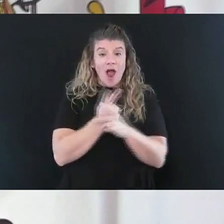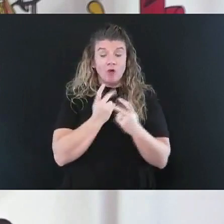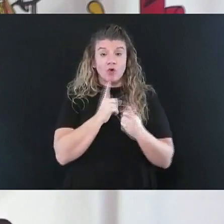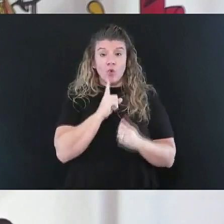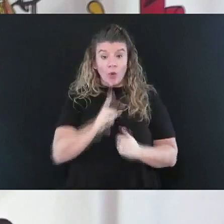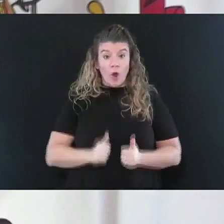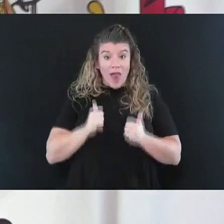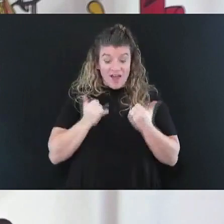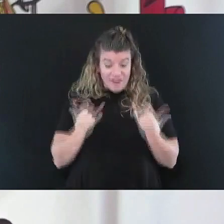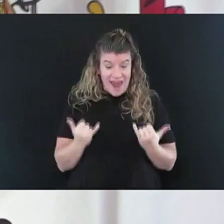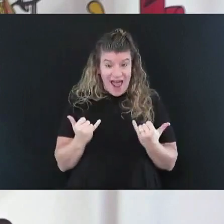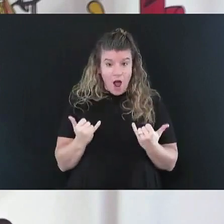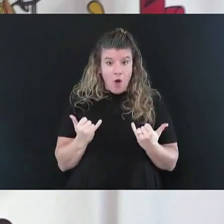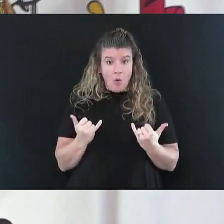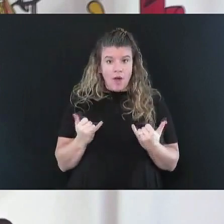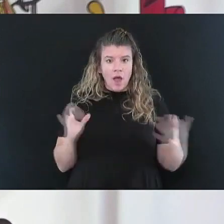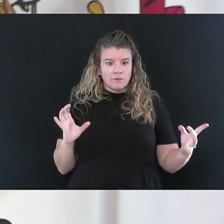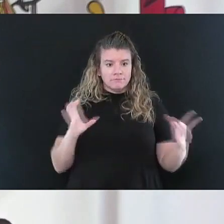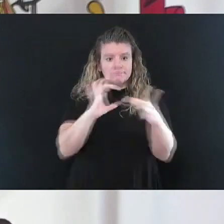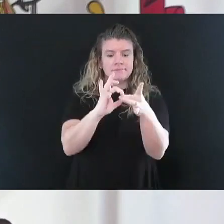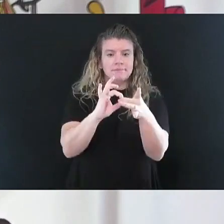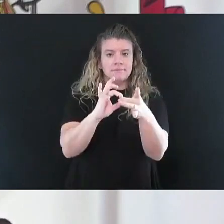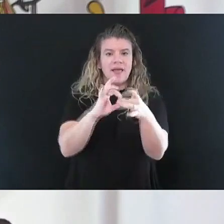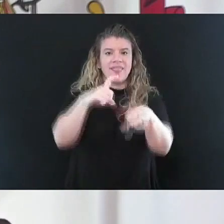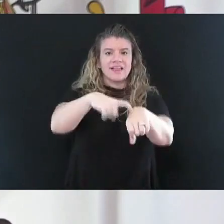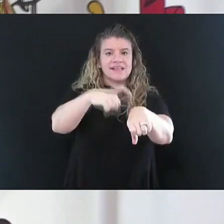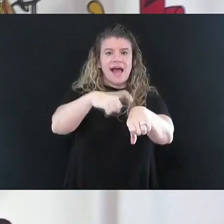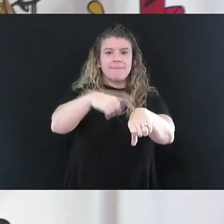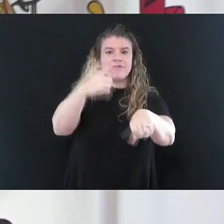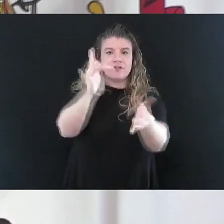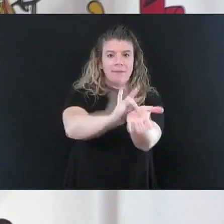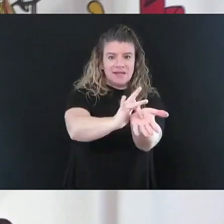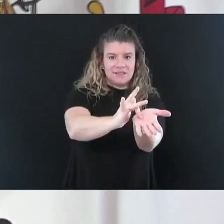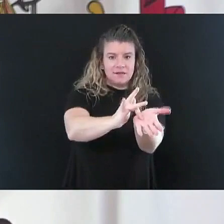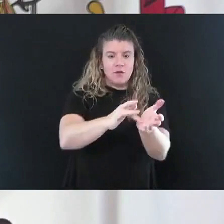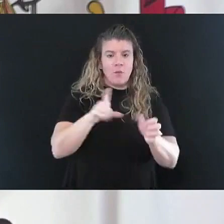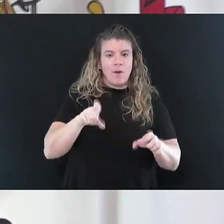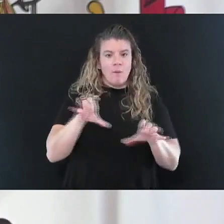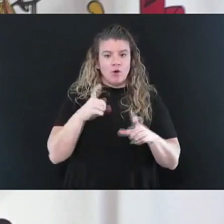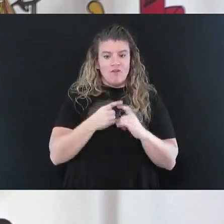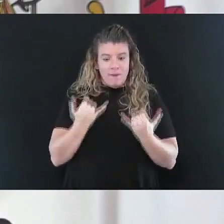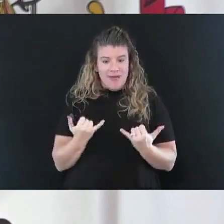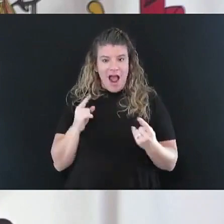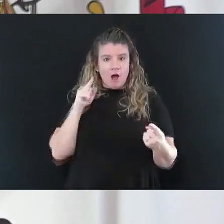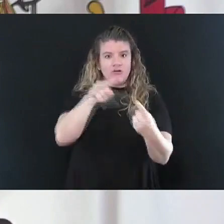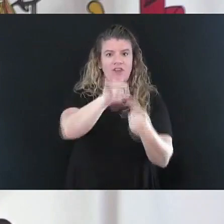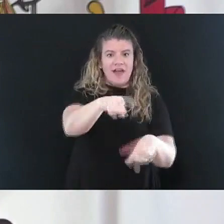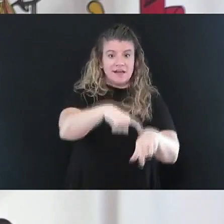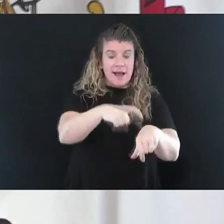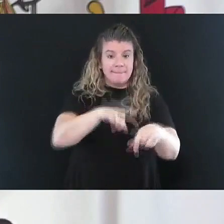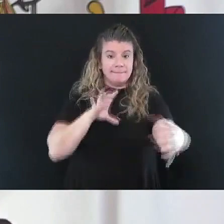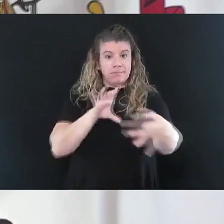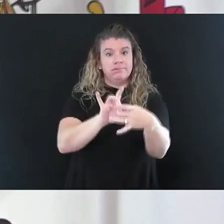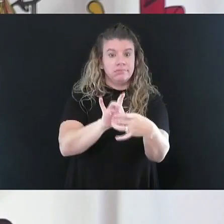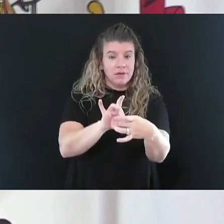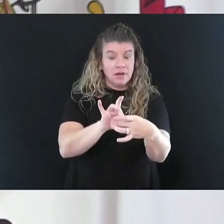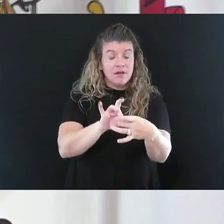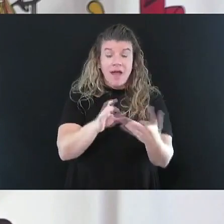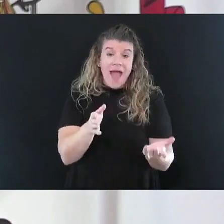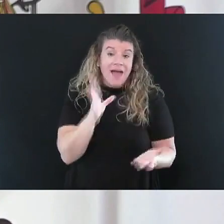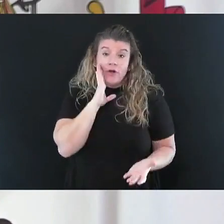everybody vaccinated? How do we bridge ourselves from here to there? And there will be some that just will not get